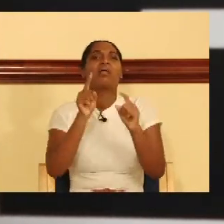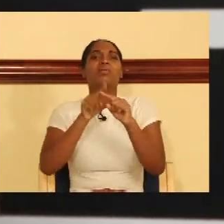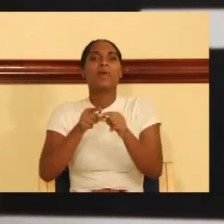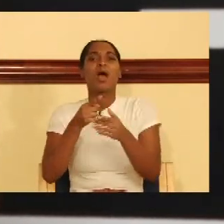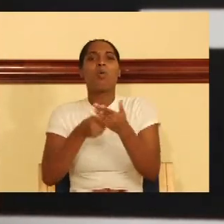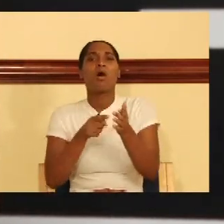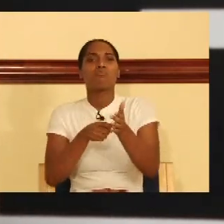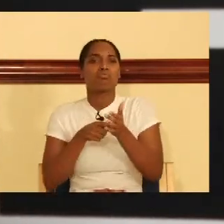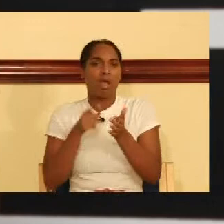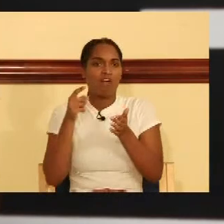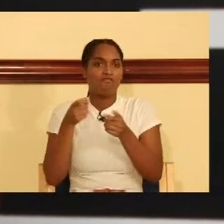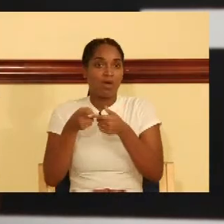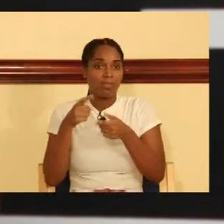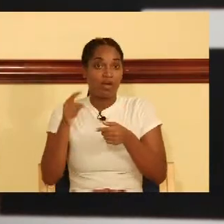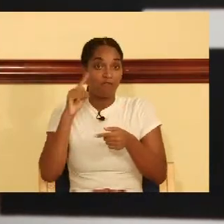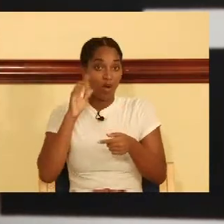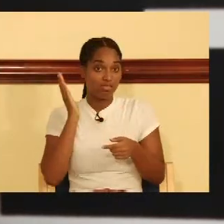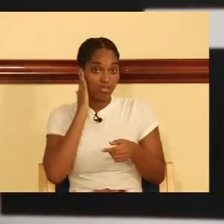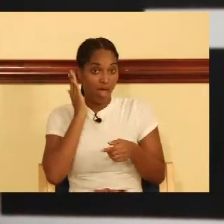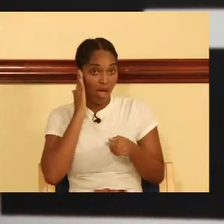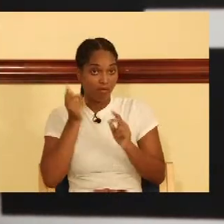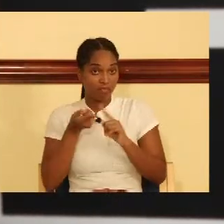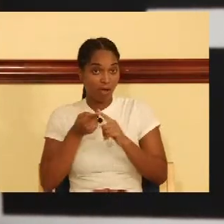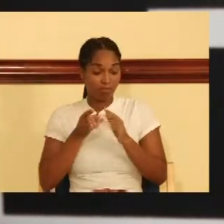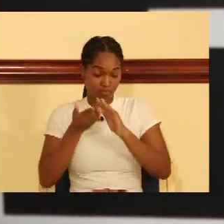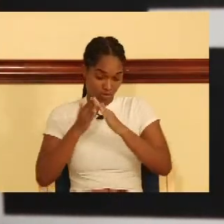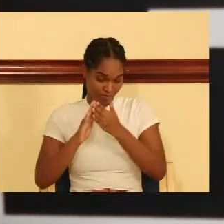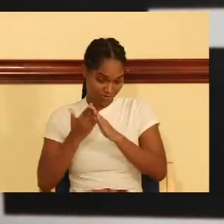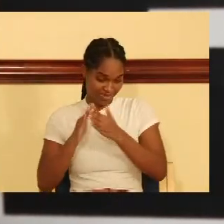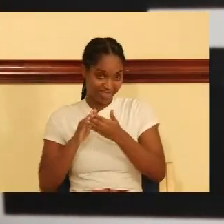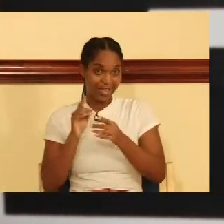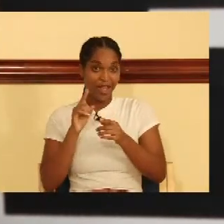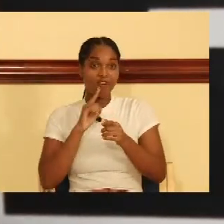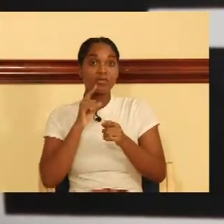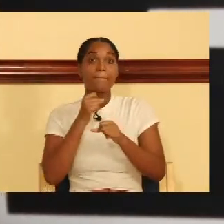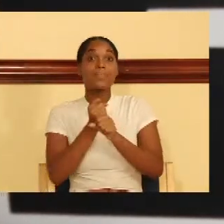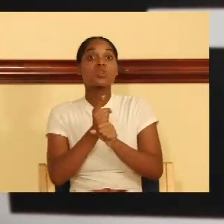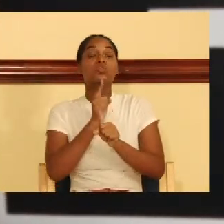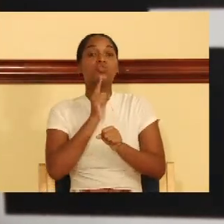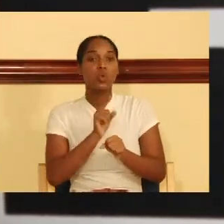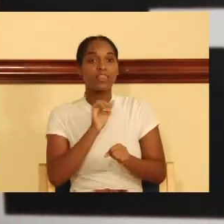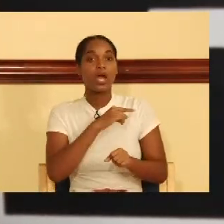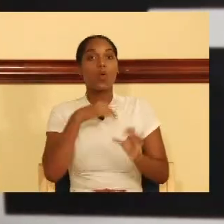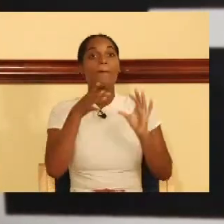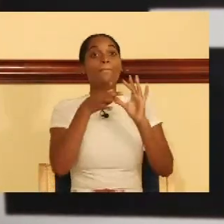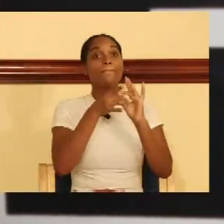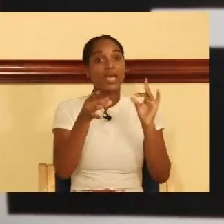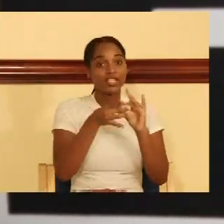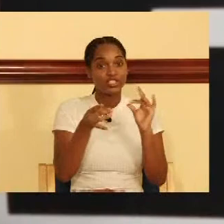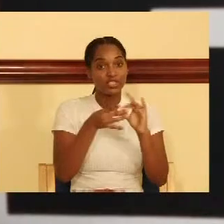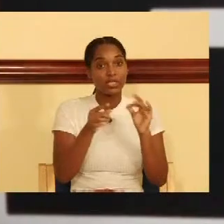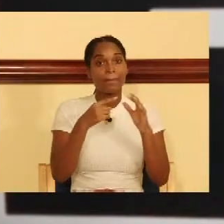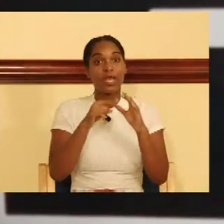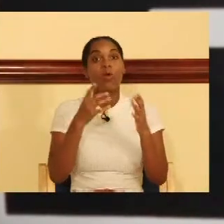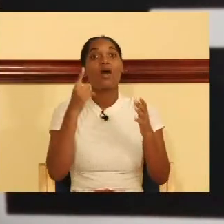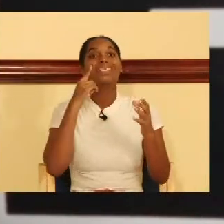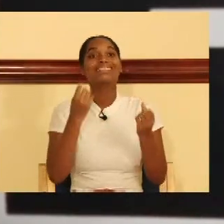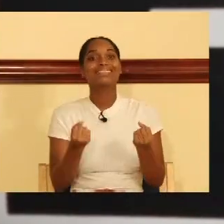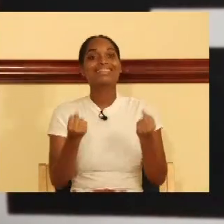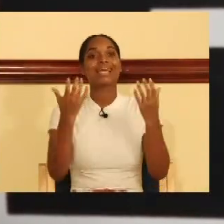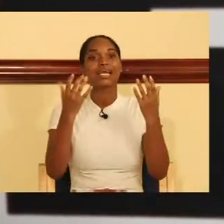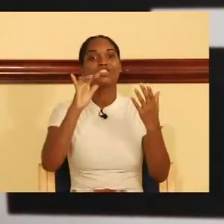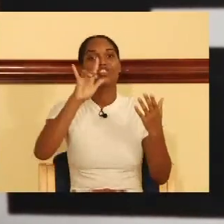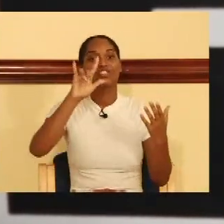required. For the deaf community, of course, it is always ensuring that our messages are in sign language, and